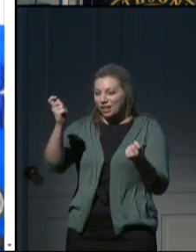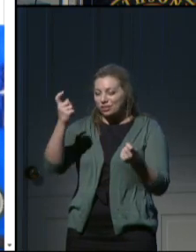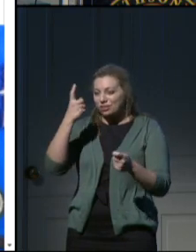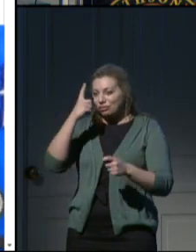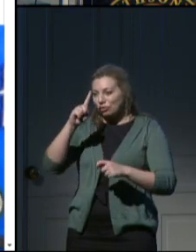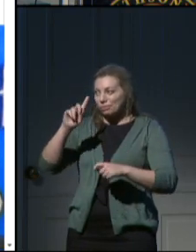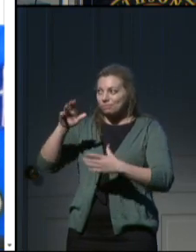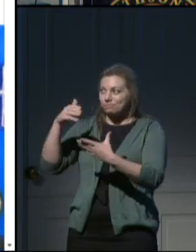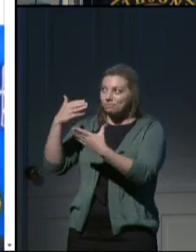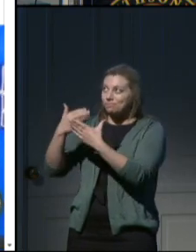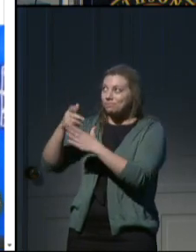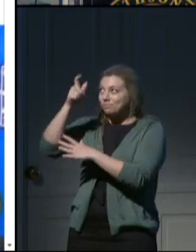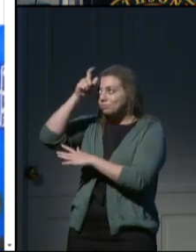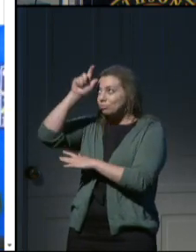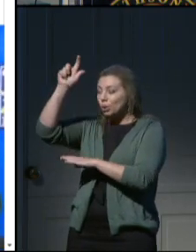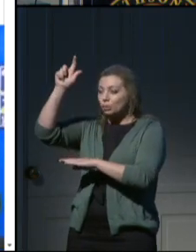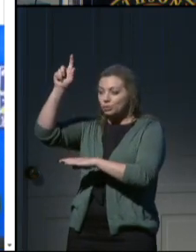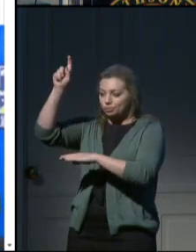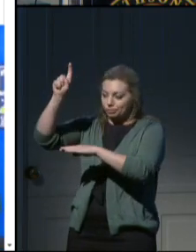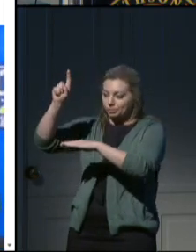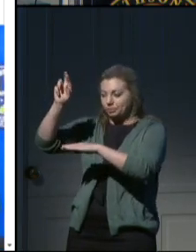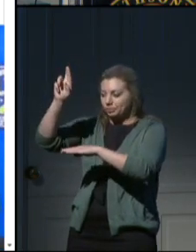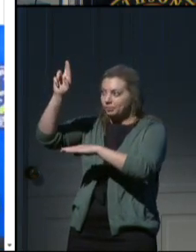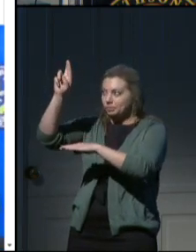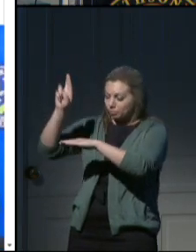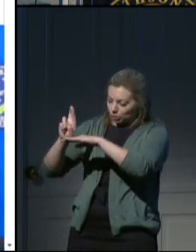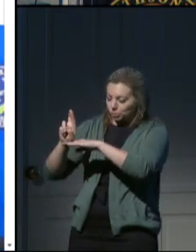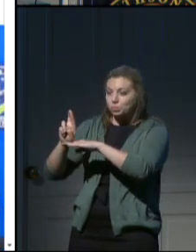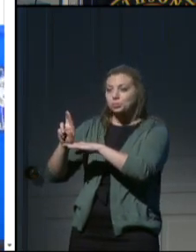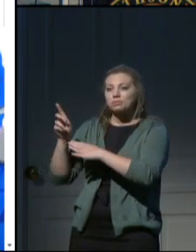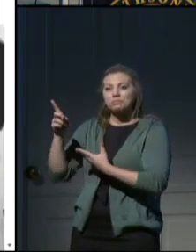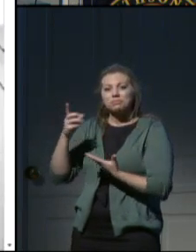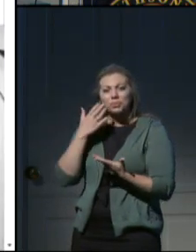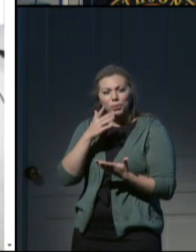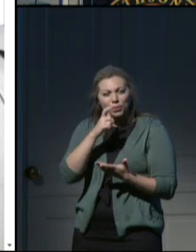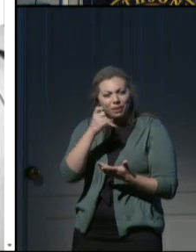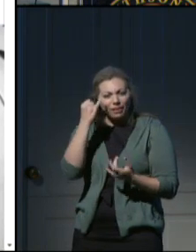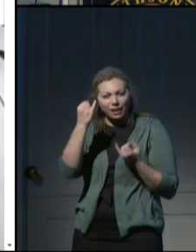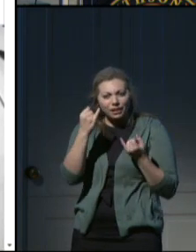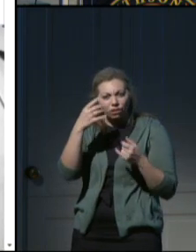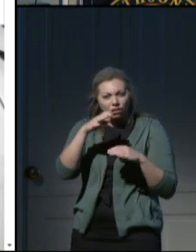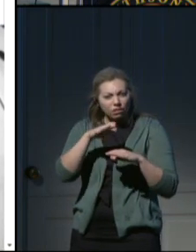moon landing, and I don't know even who had the idea in our department. Was that you?